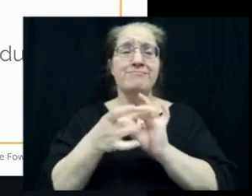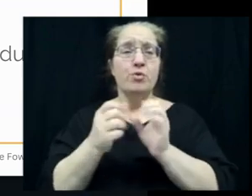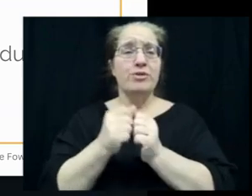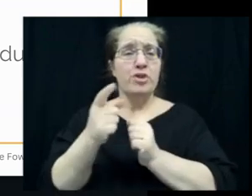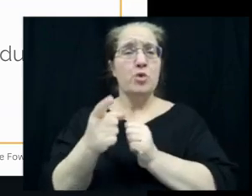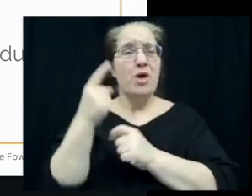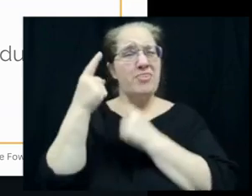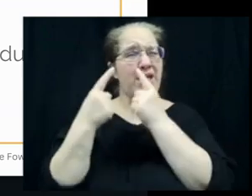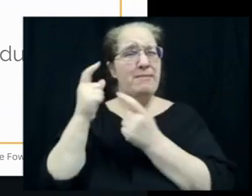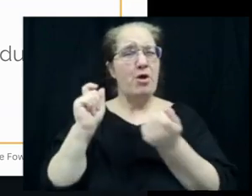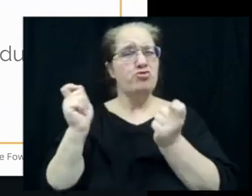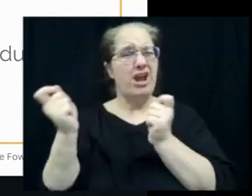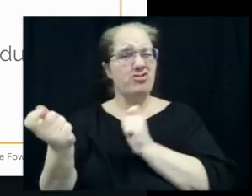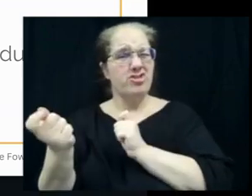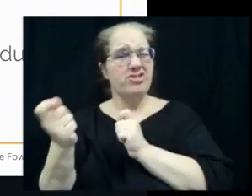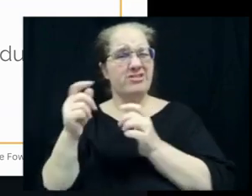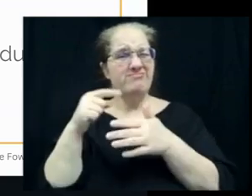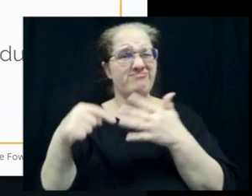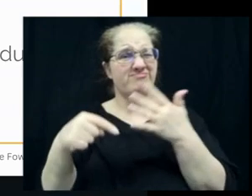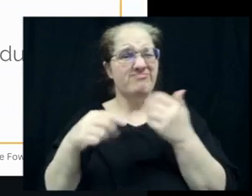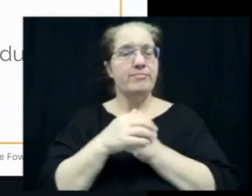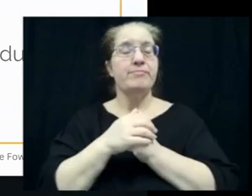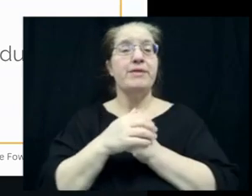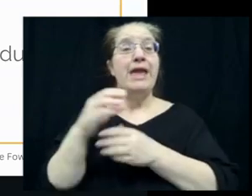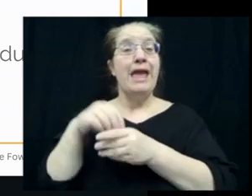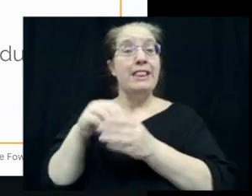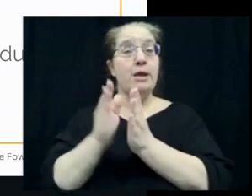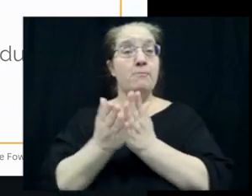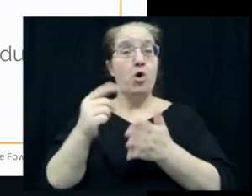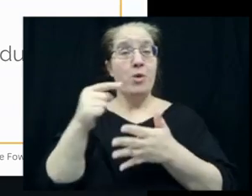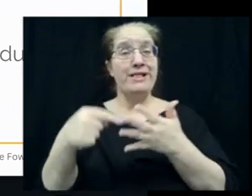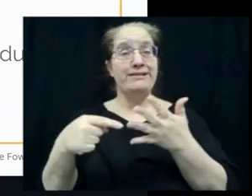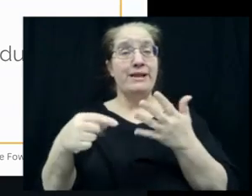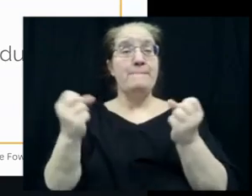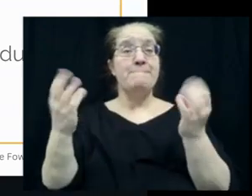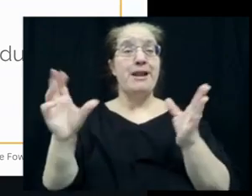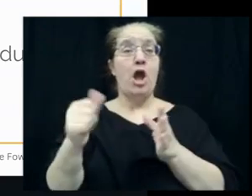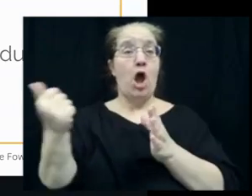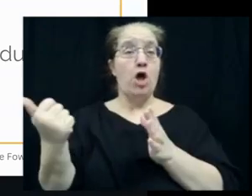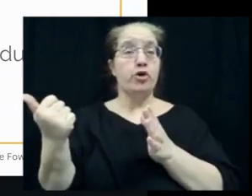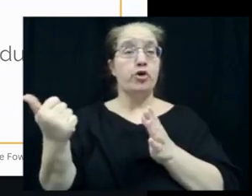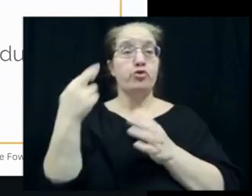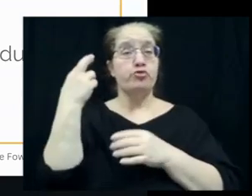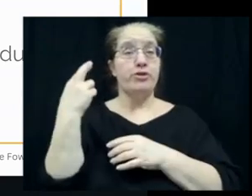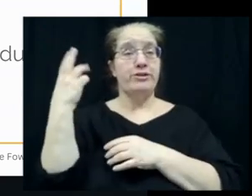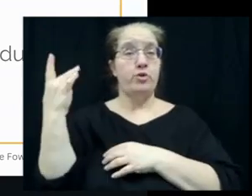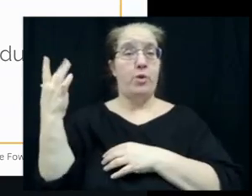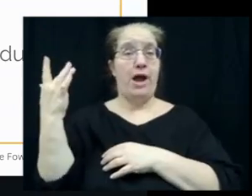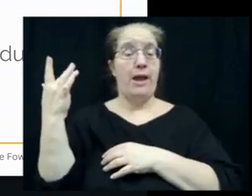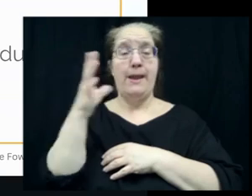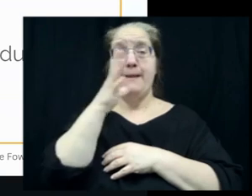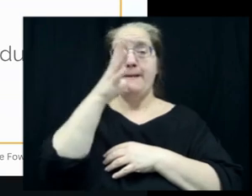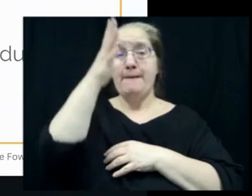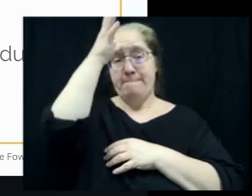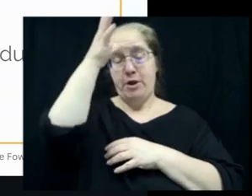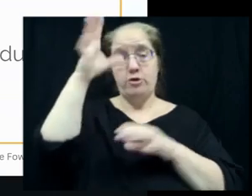those changes. In the book, we've also listed many other reasons why parents